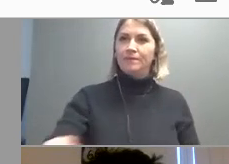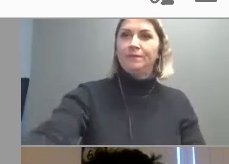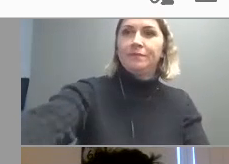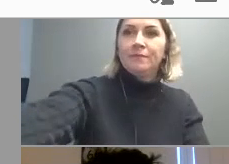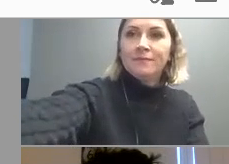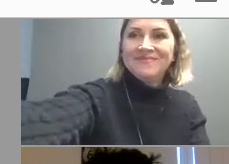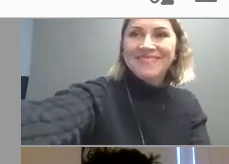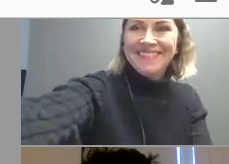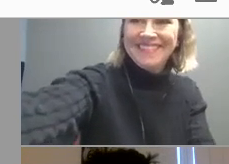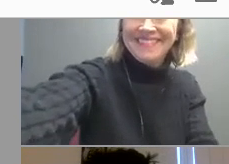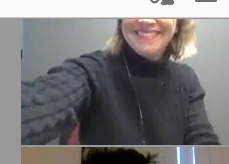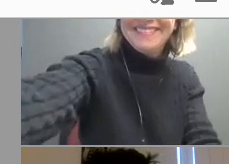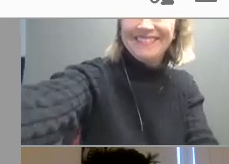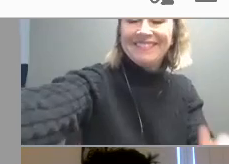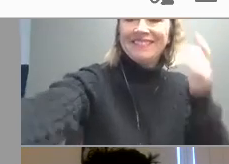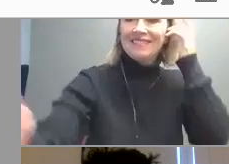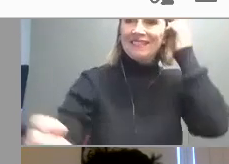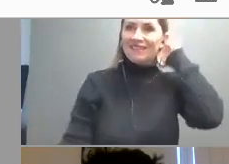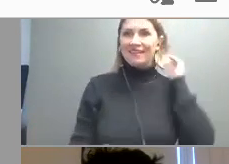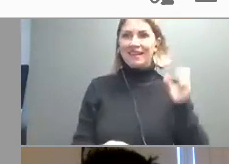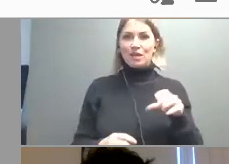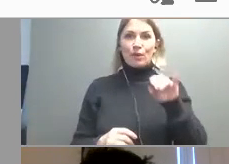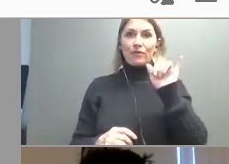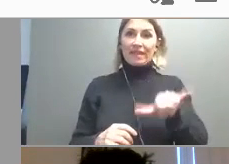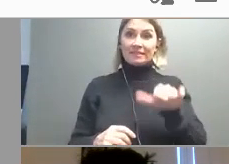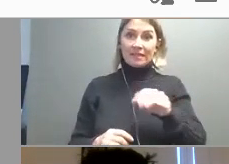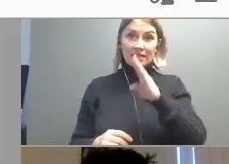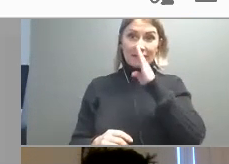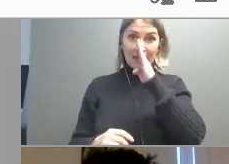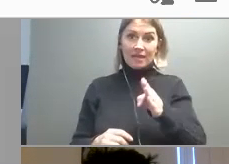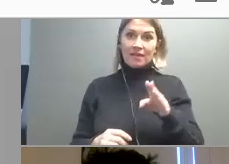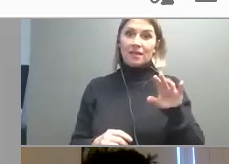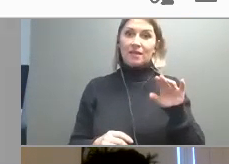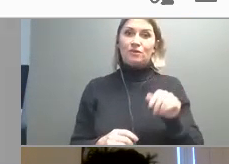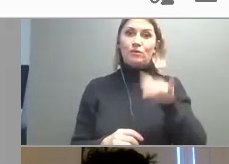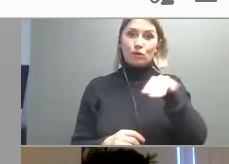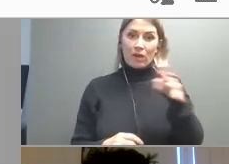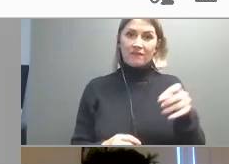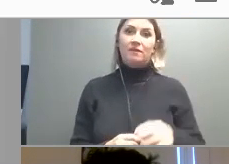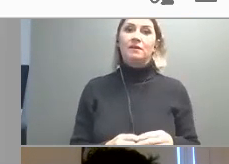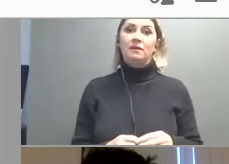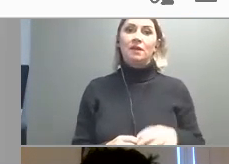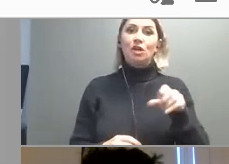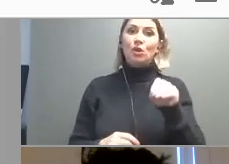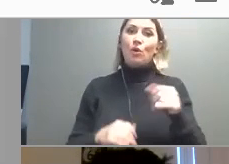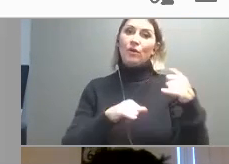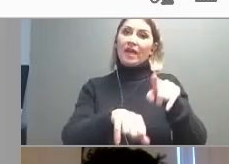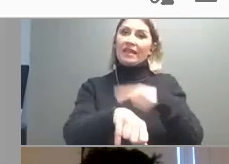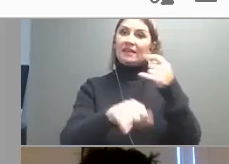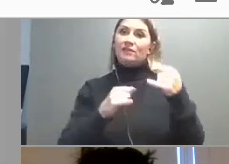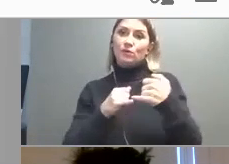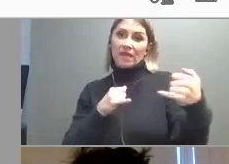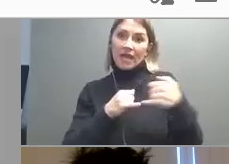this algorithm is essentially a directed graph, call it G. The length of those edges.